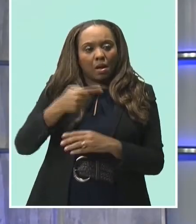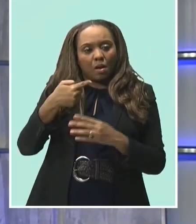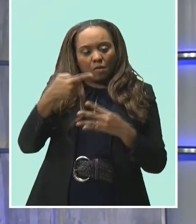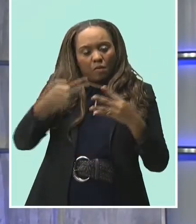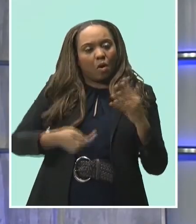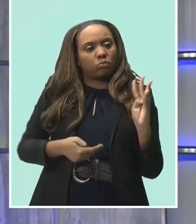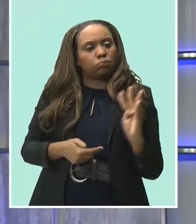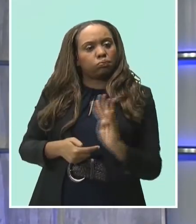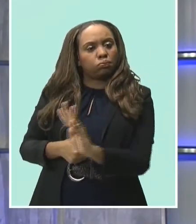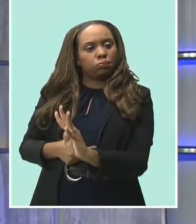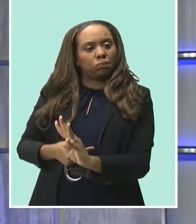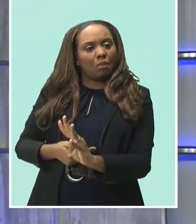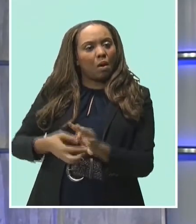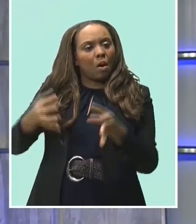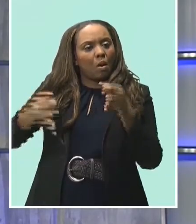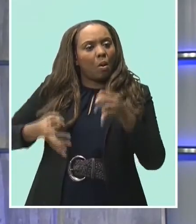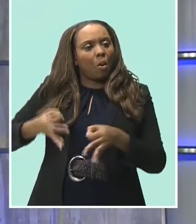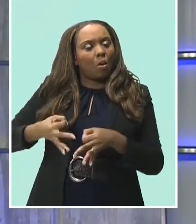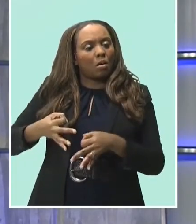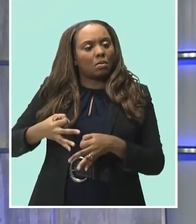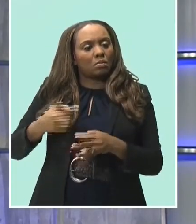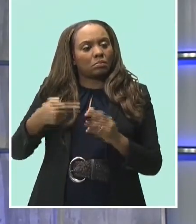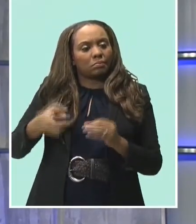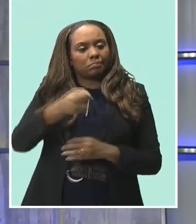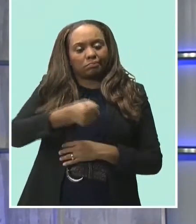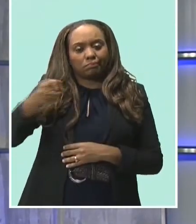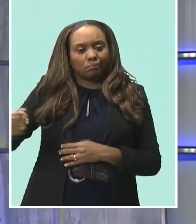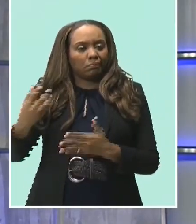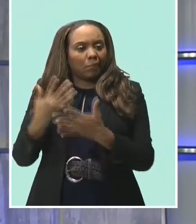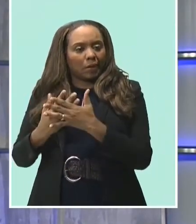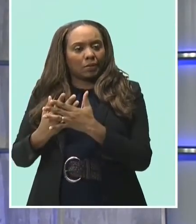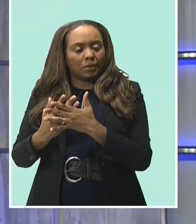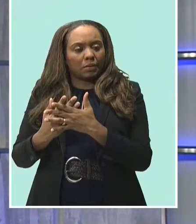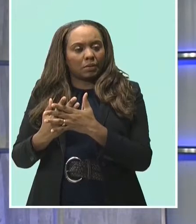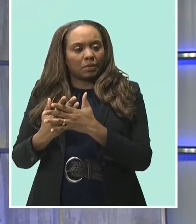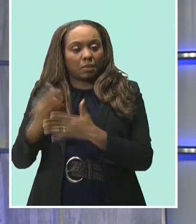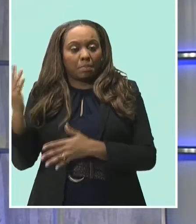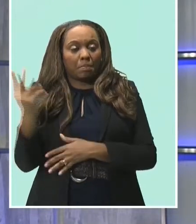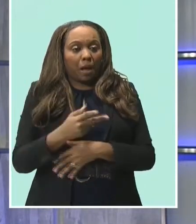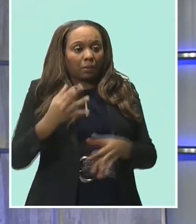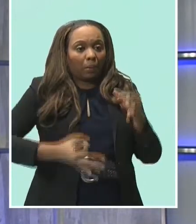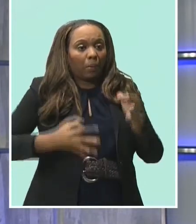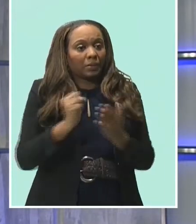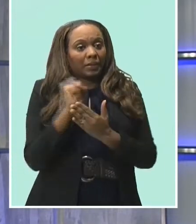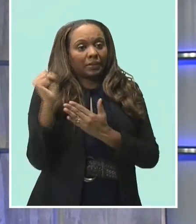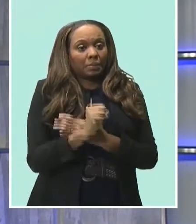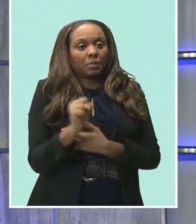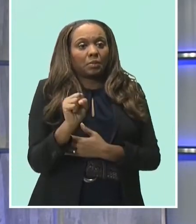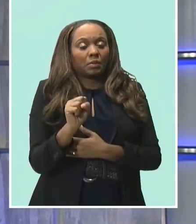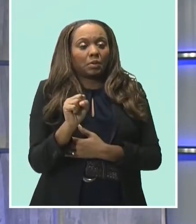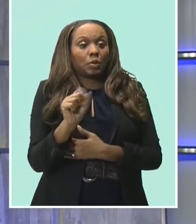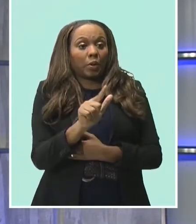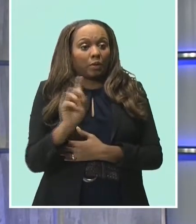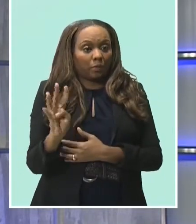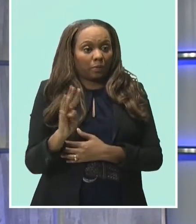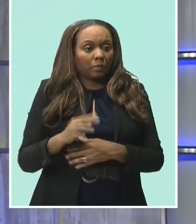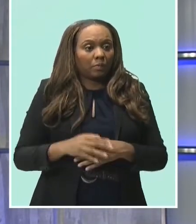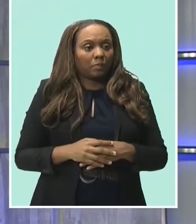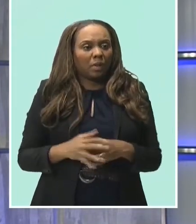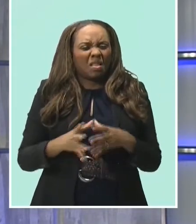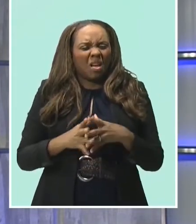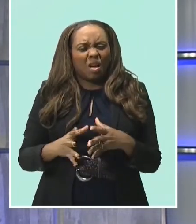today. The 4 were remanded to prison and will reappear on September 24th. The development comes against the background of